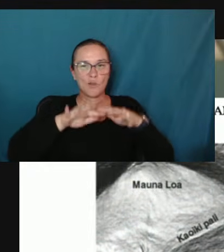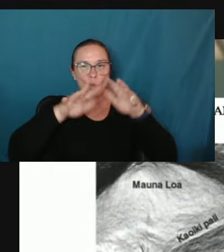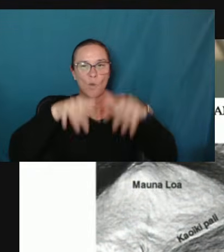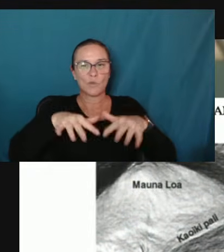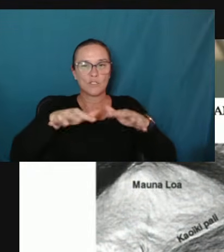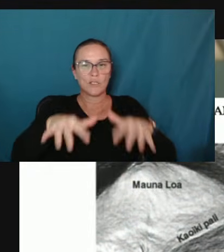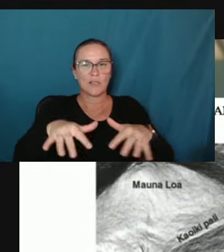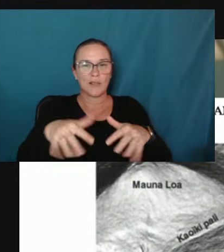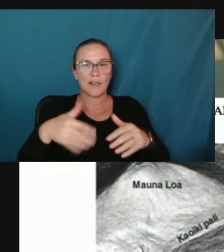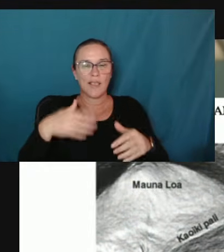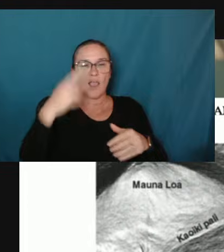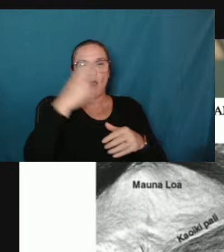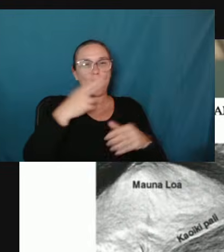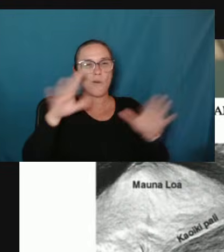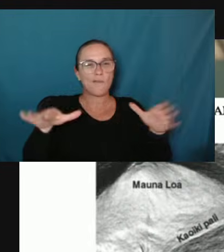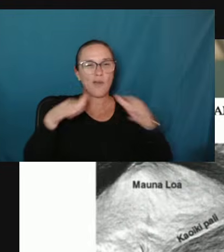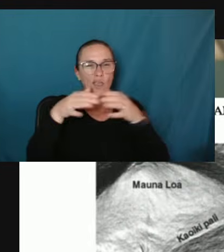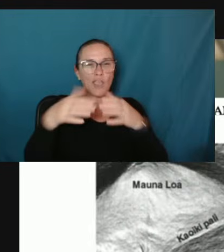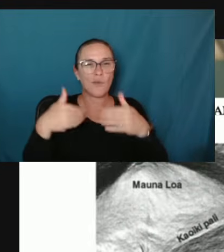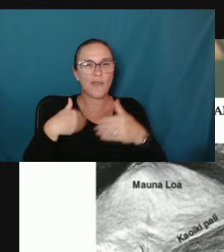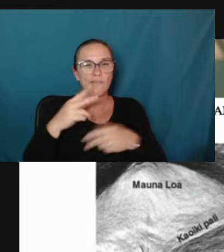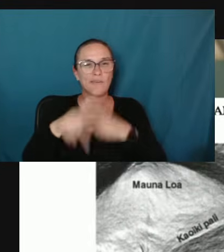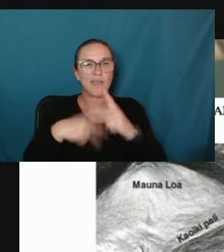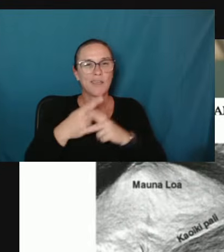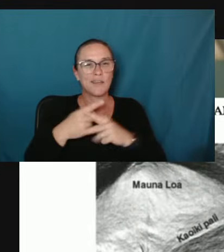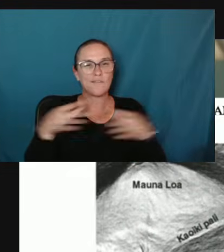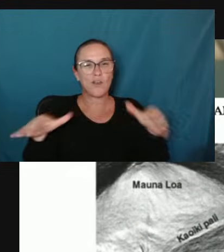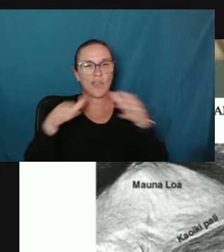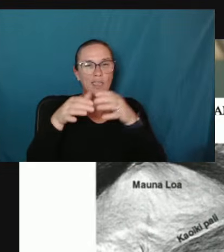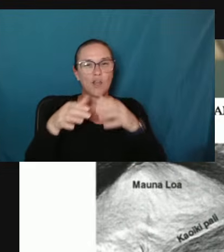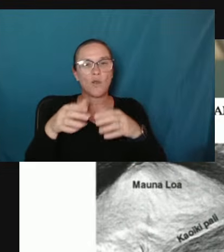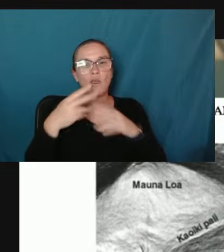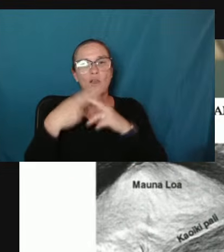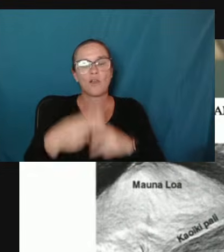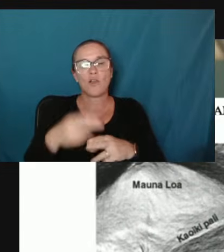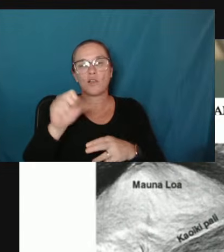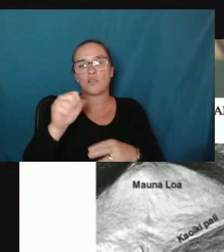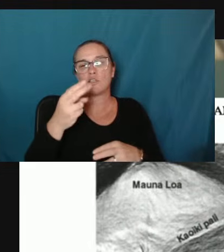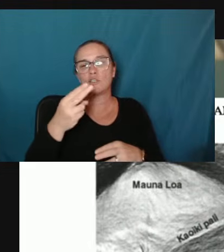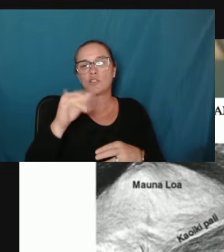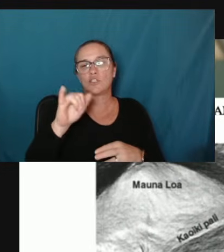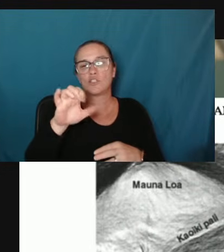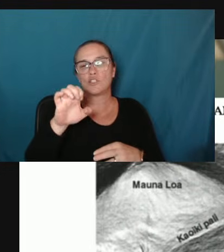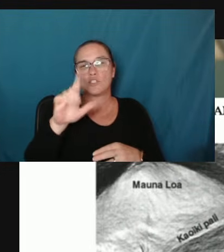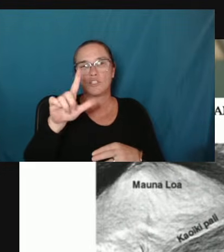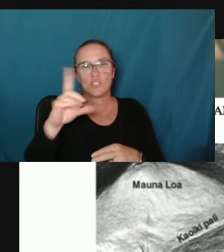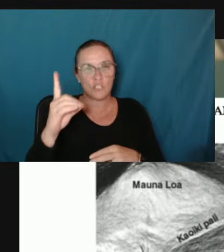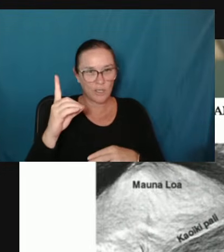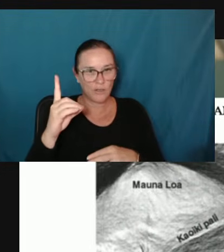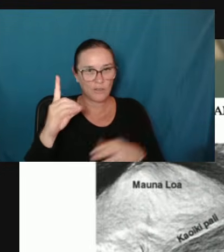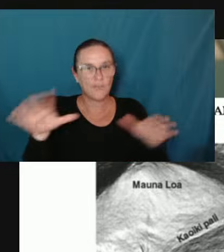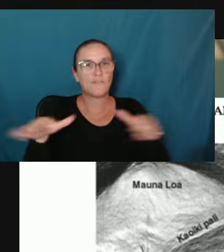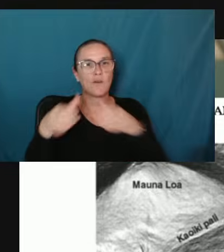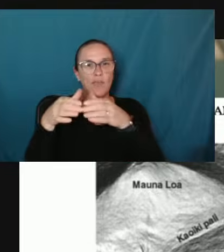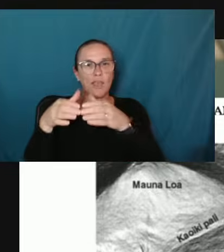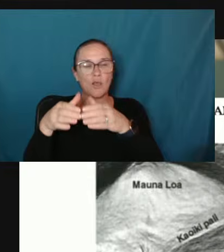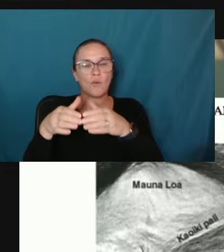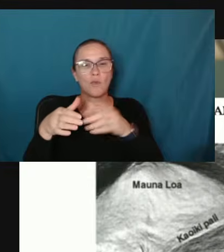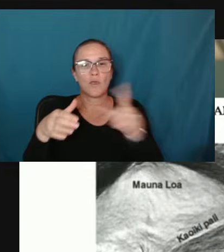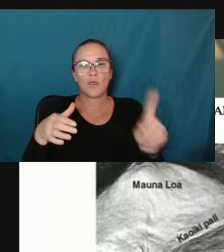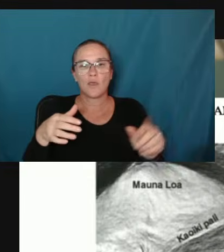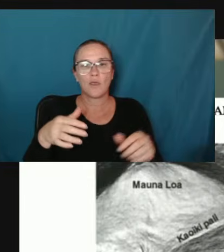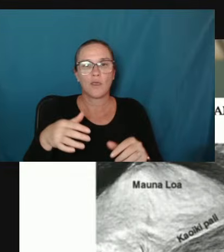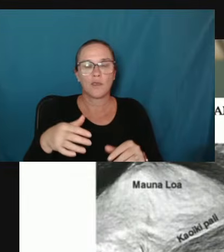volcanoes are a type of volcano in geology that are called shield volcanoes. One reason they're called that, the main reason, is that they look